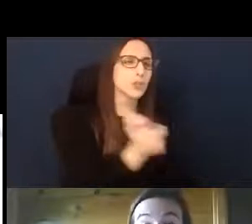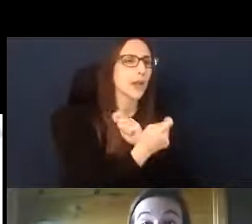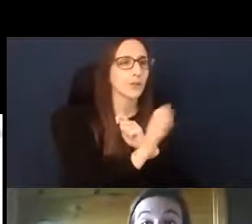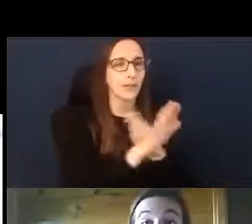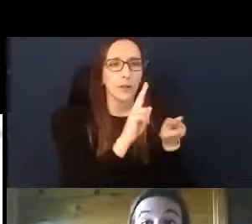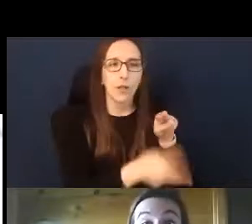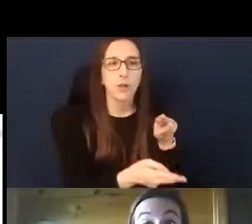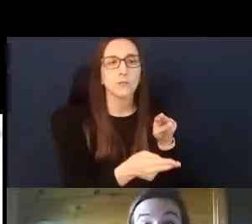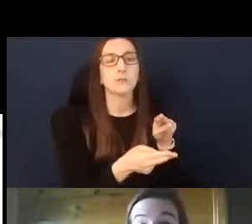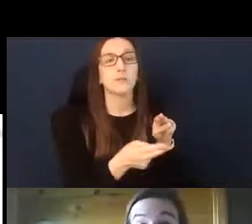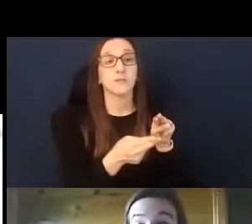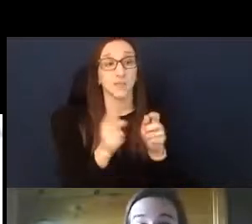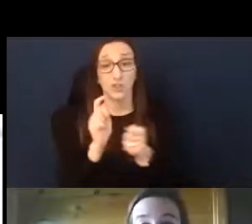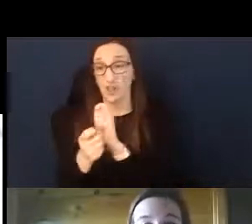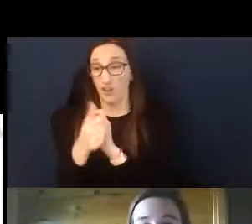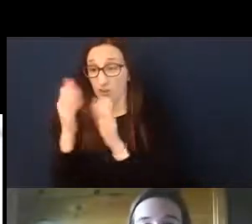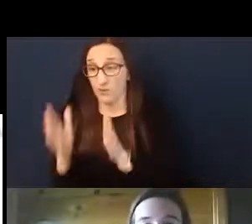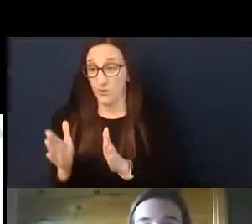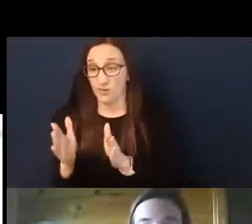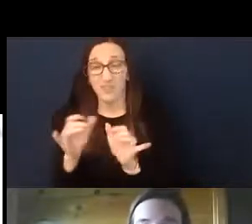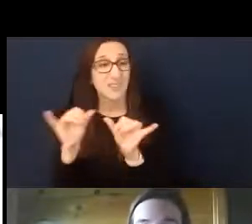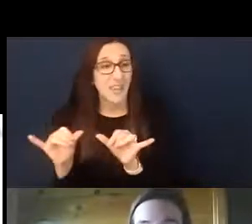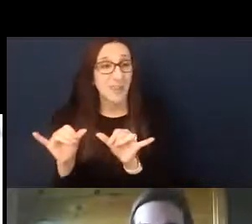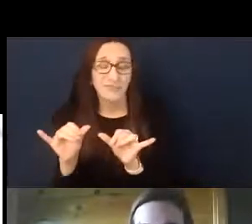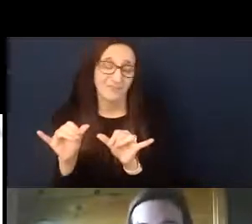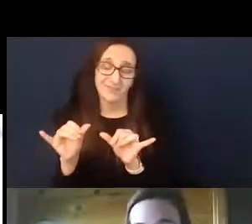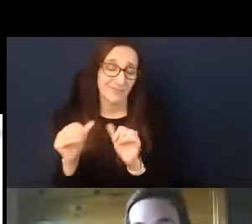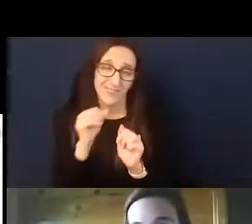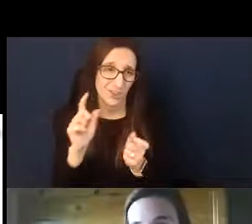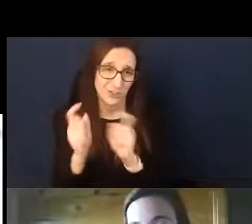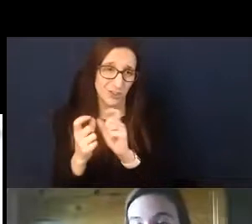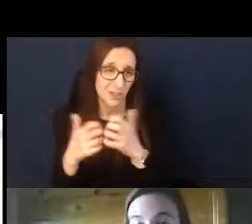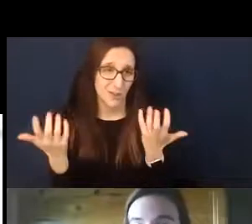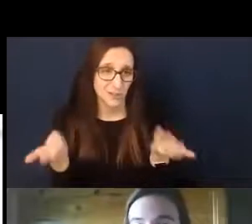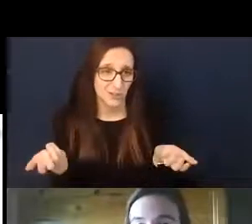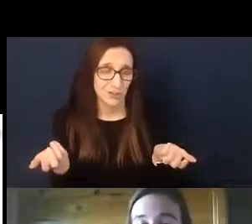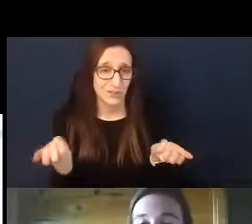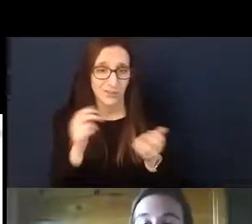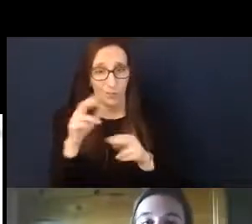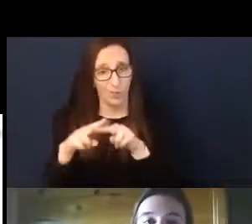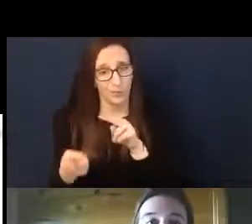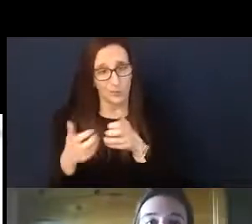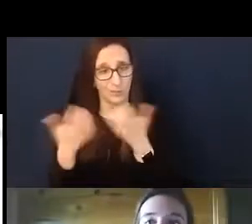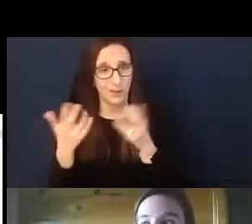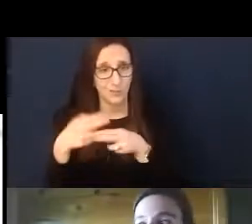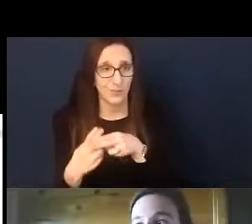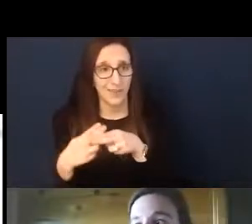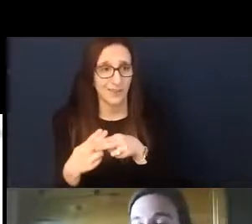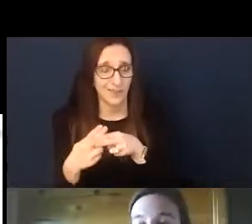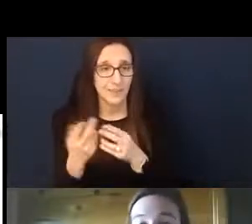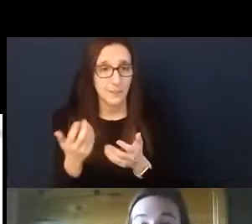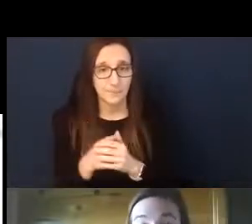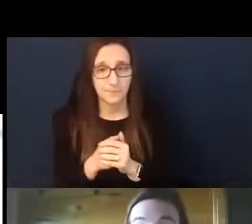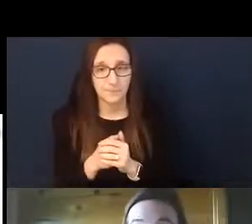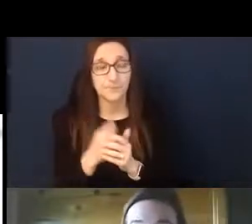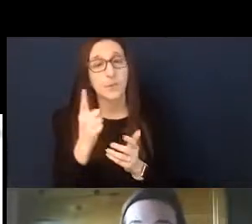loss, where changing that on another person isn't going to change. They're not going to lose any weight. One thing I would